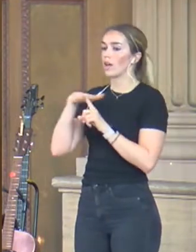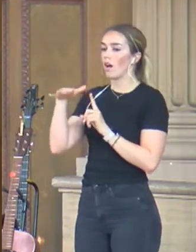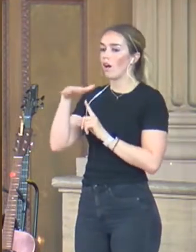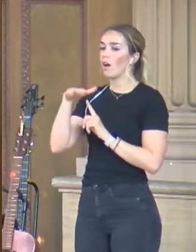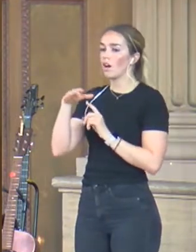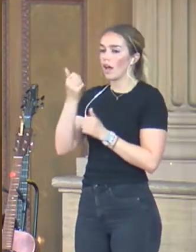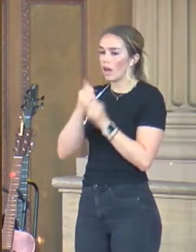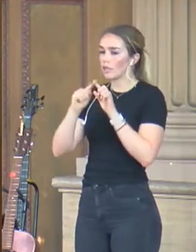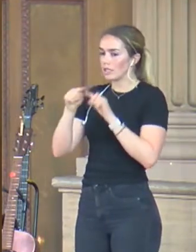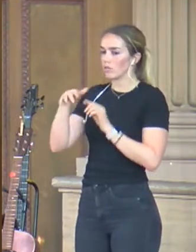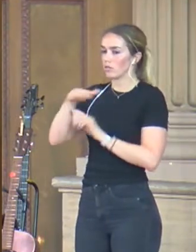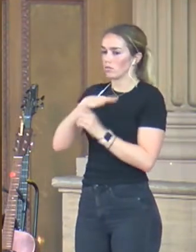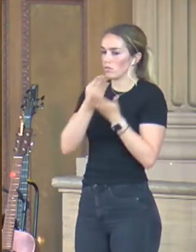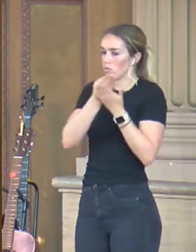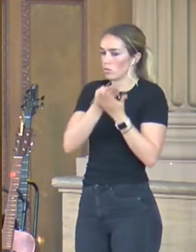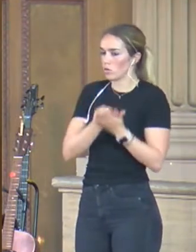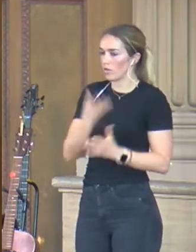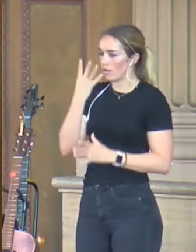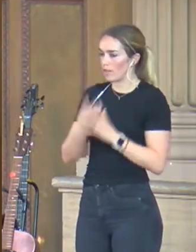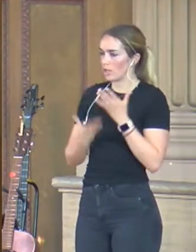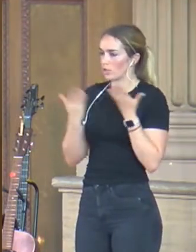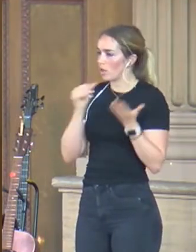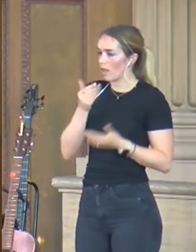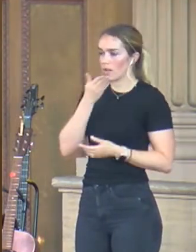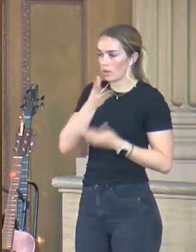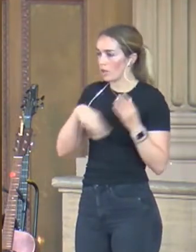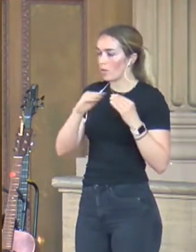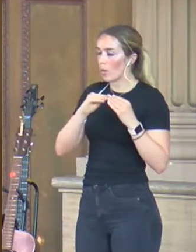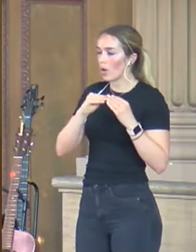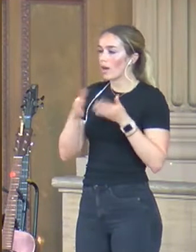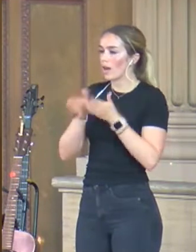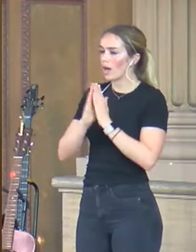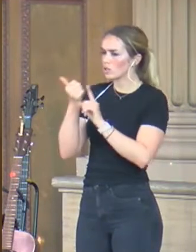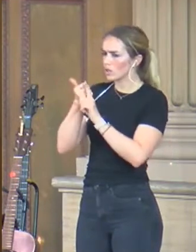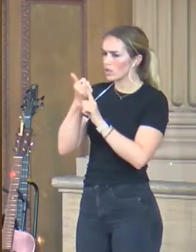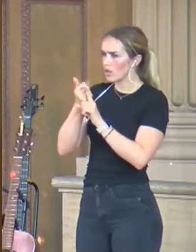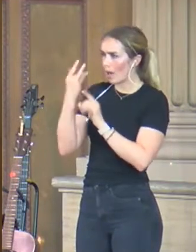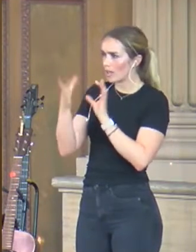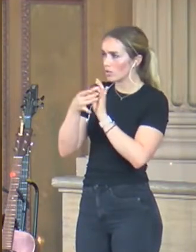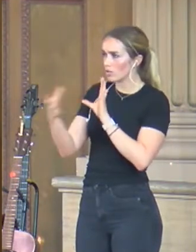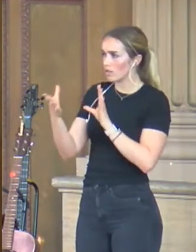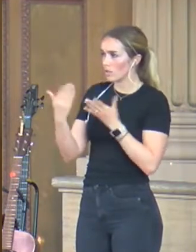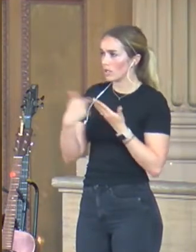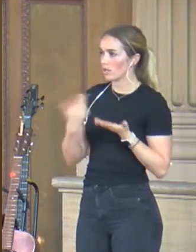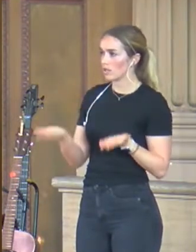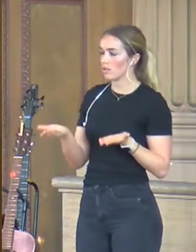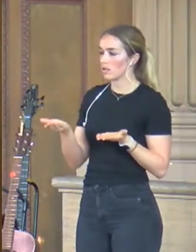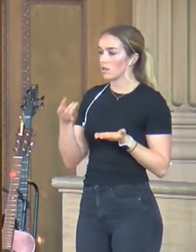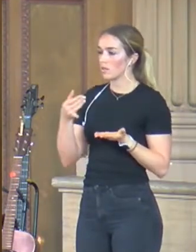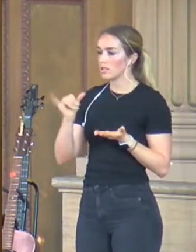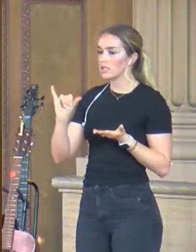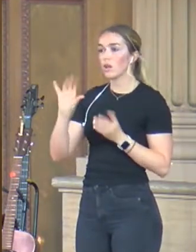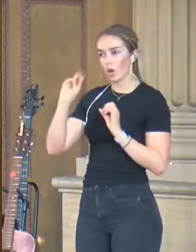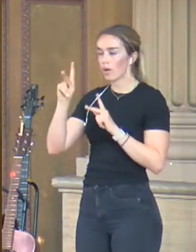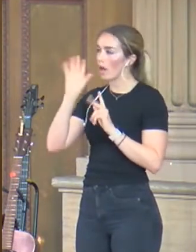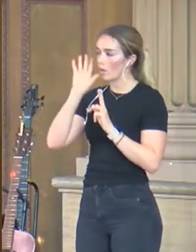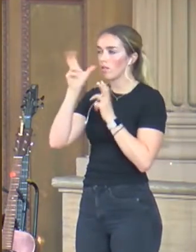every trace of him seems to have vanished and asked why he has been forsaken and still obeys.